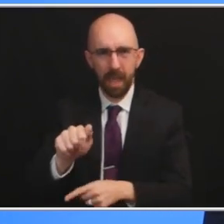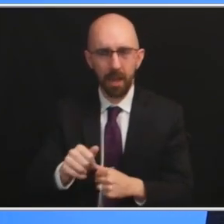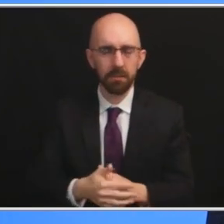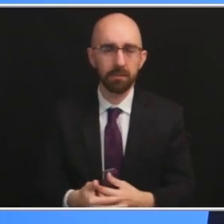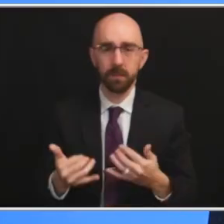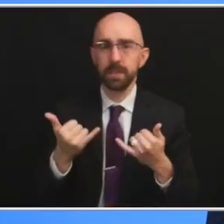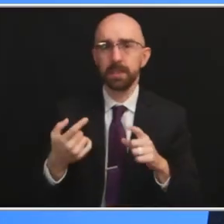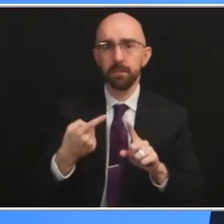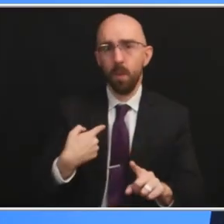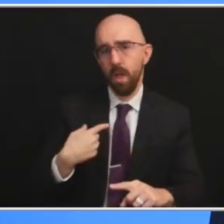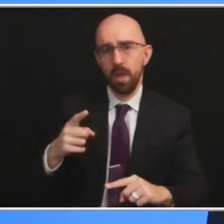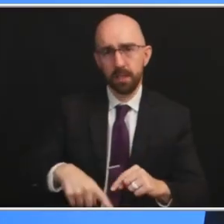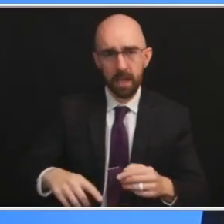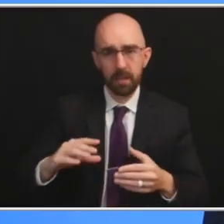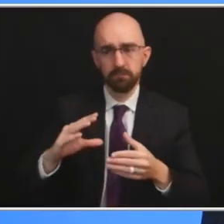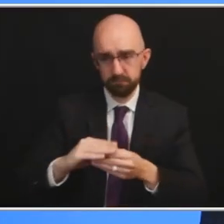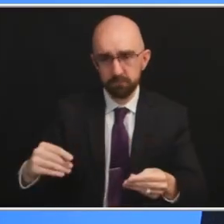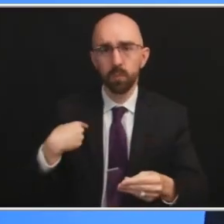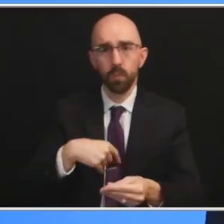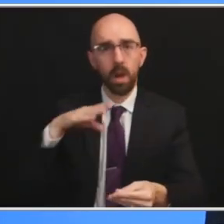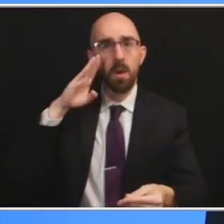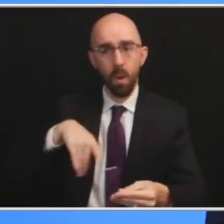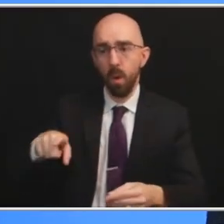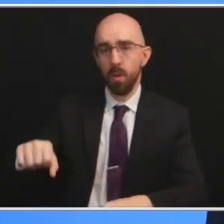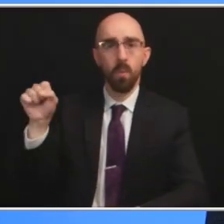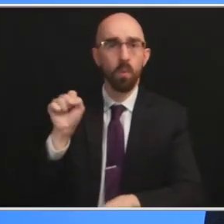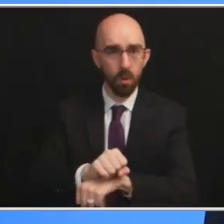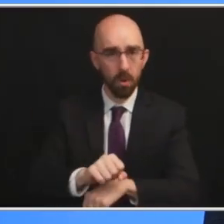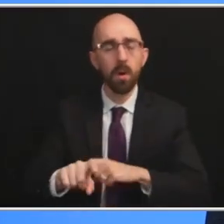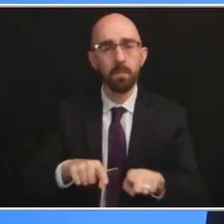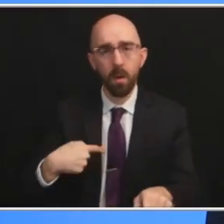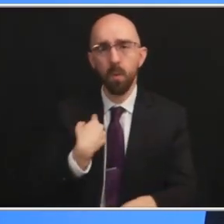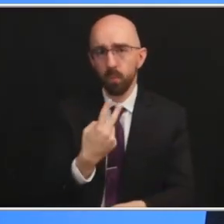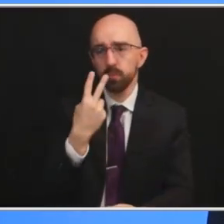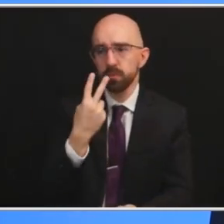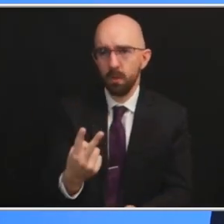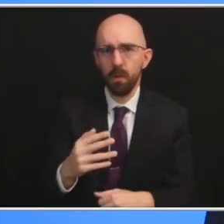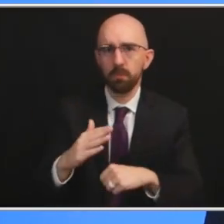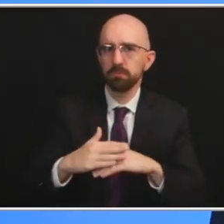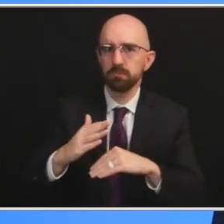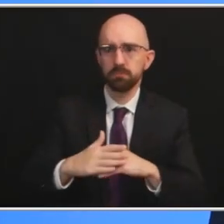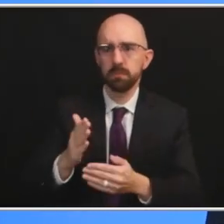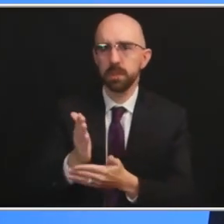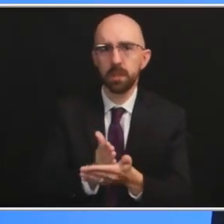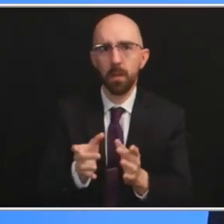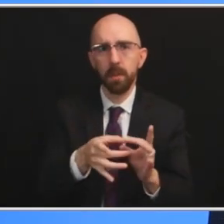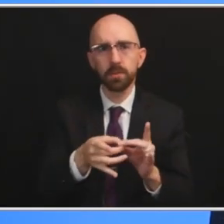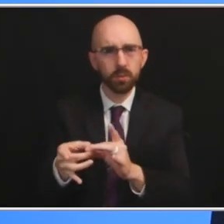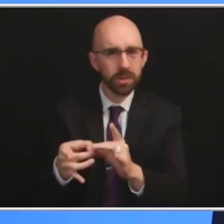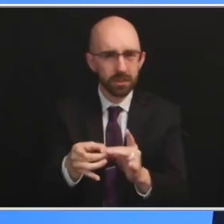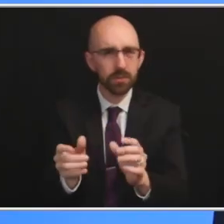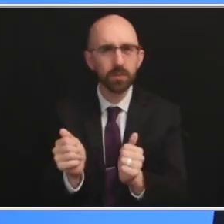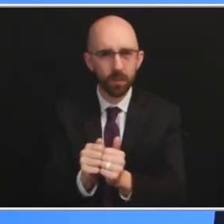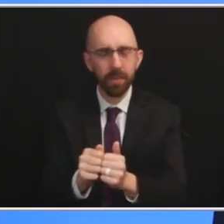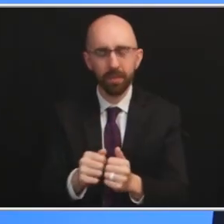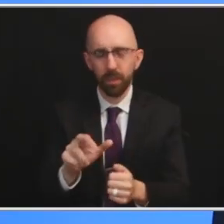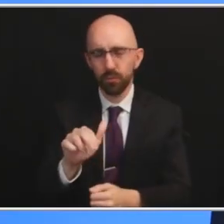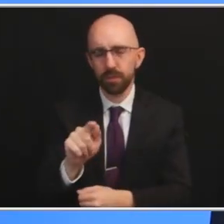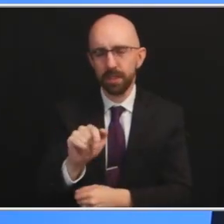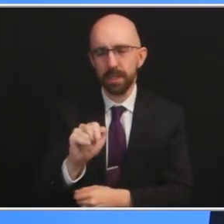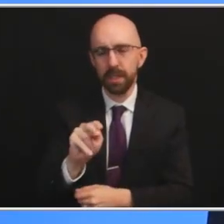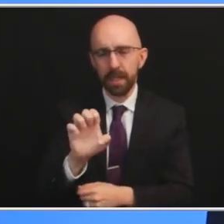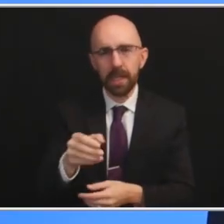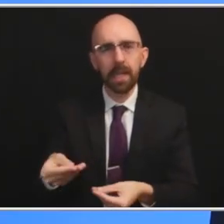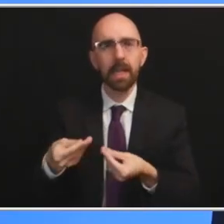say that we know that it was working, but we can say that we saw some associations with taking the creatine, and that it gives us a really